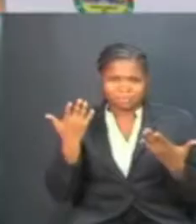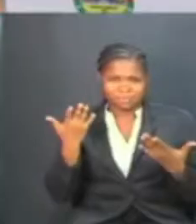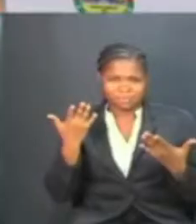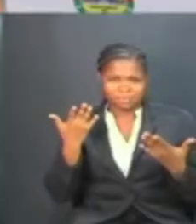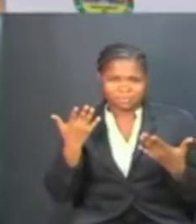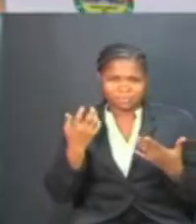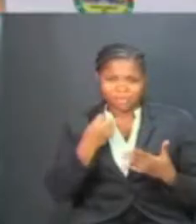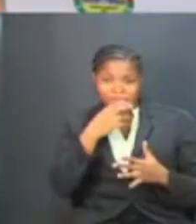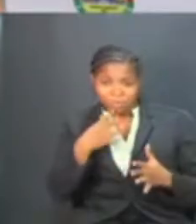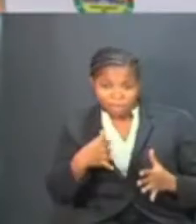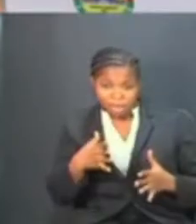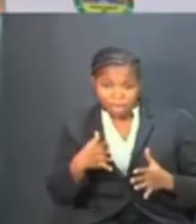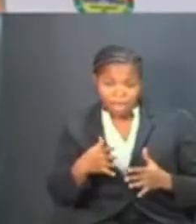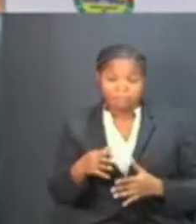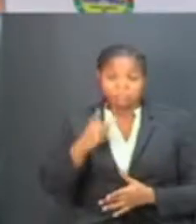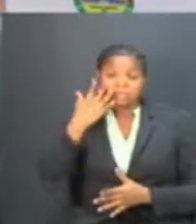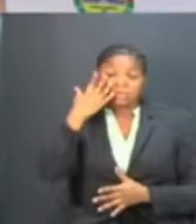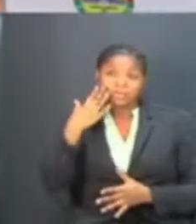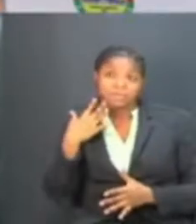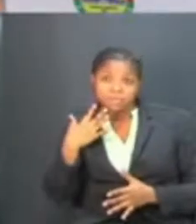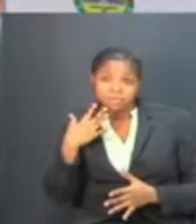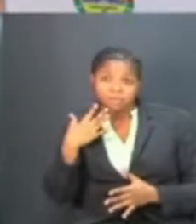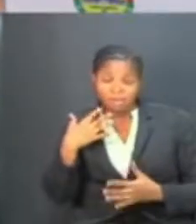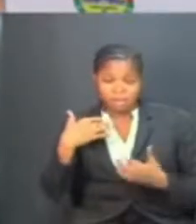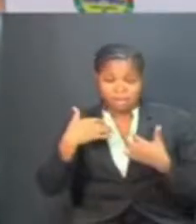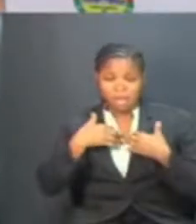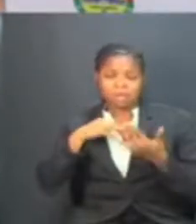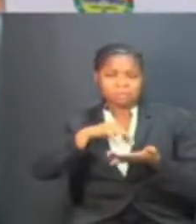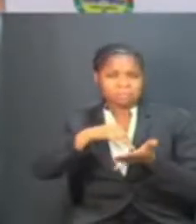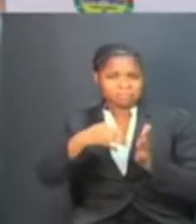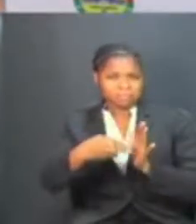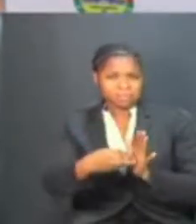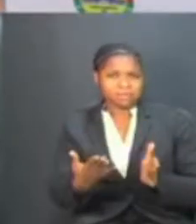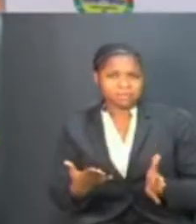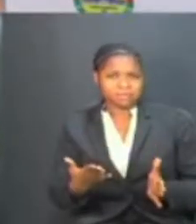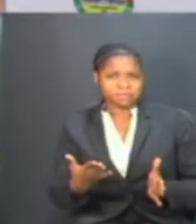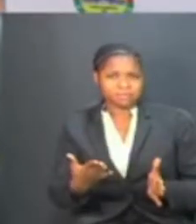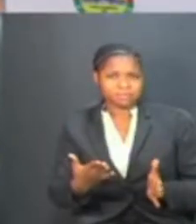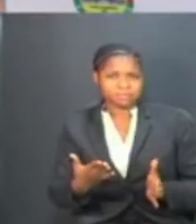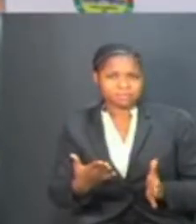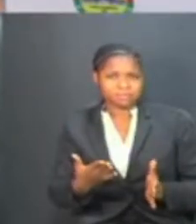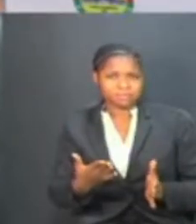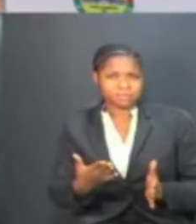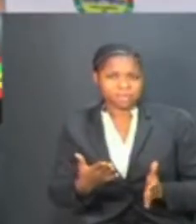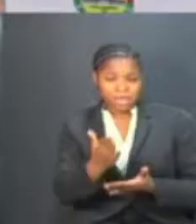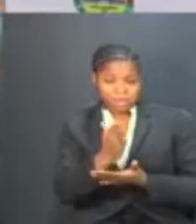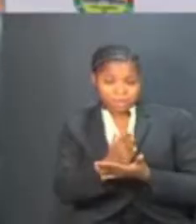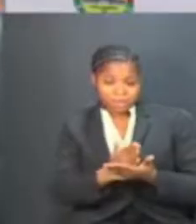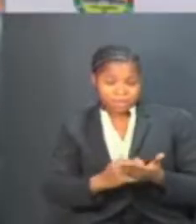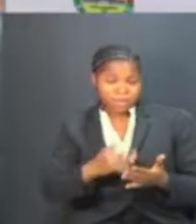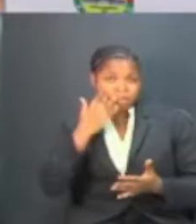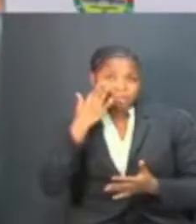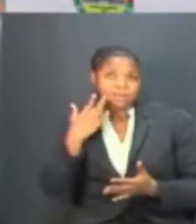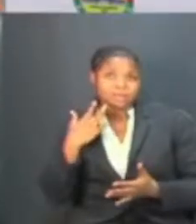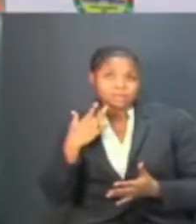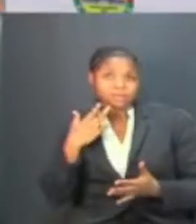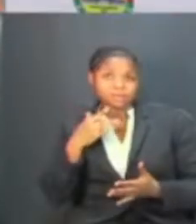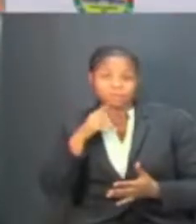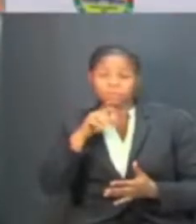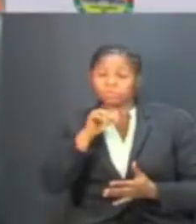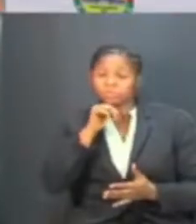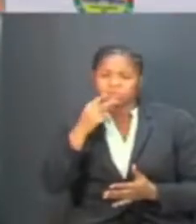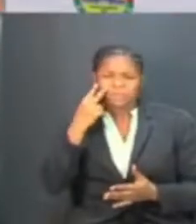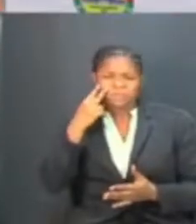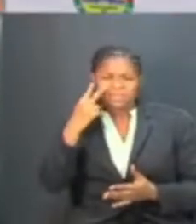colors send messages. Mr. Speaker, there is a particular color which you will not find